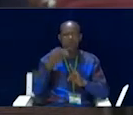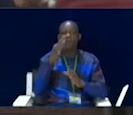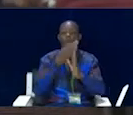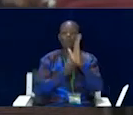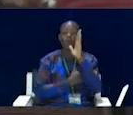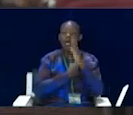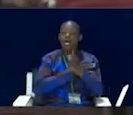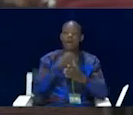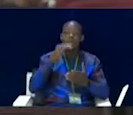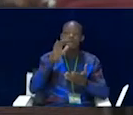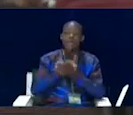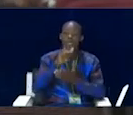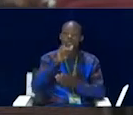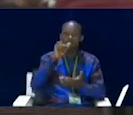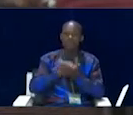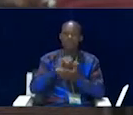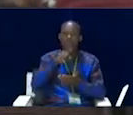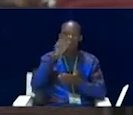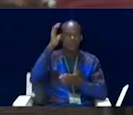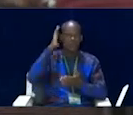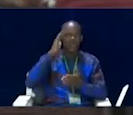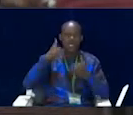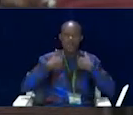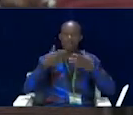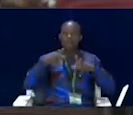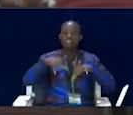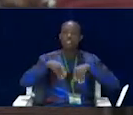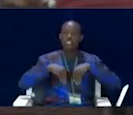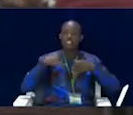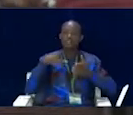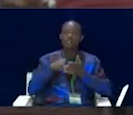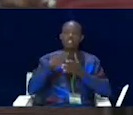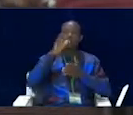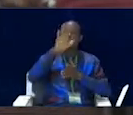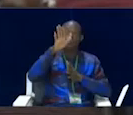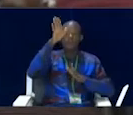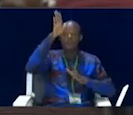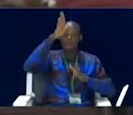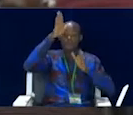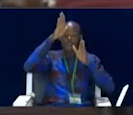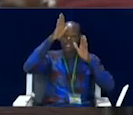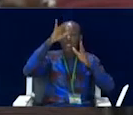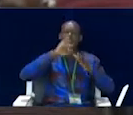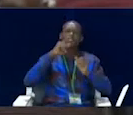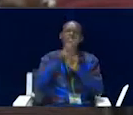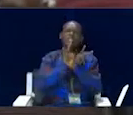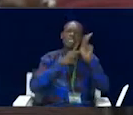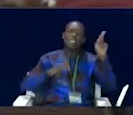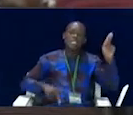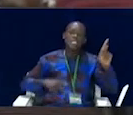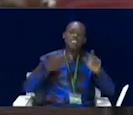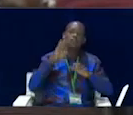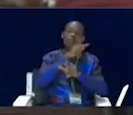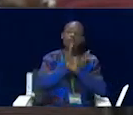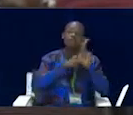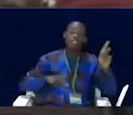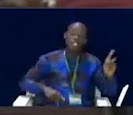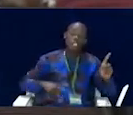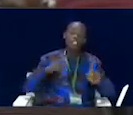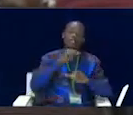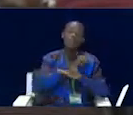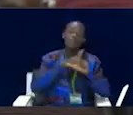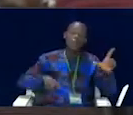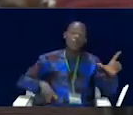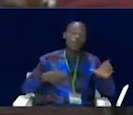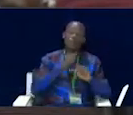Believe that you have received it and it shall be yours. Your Father is the King of Kings. Your Father is the Lord of Lords.